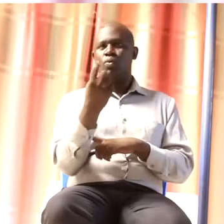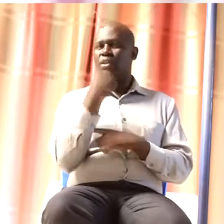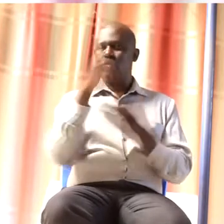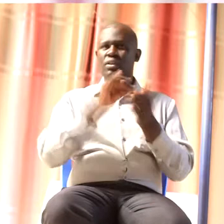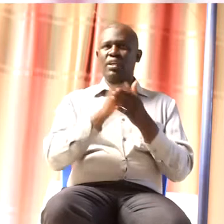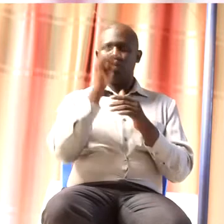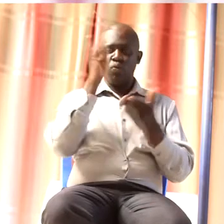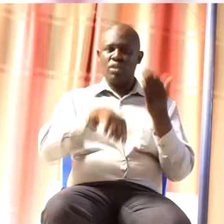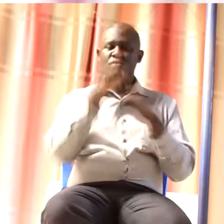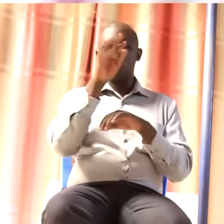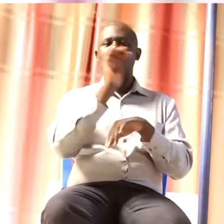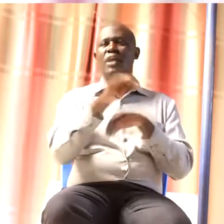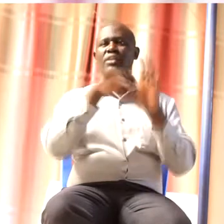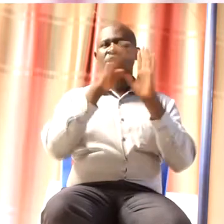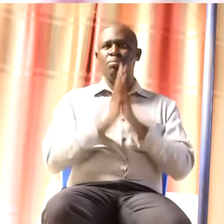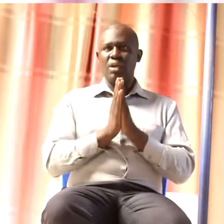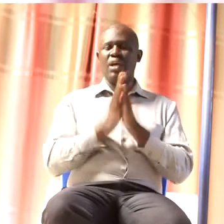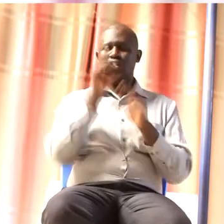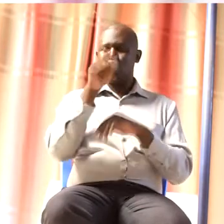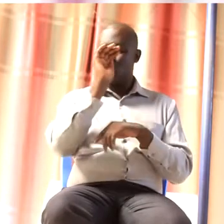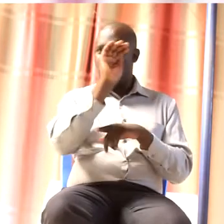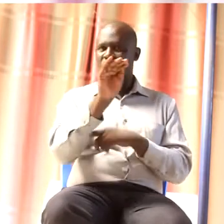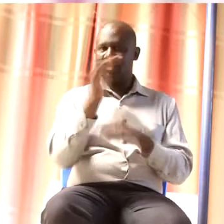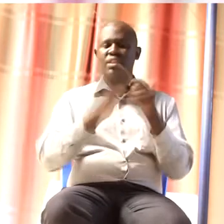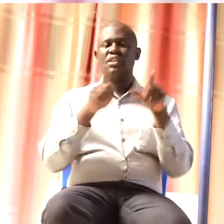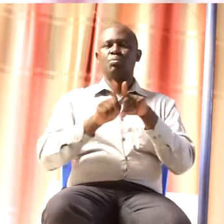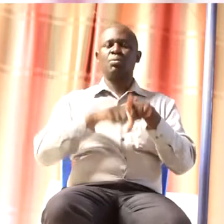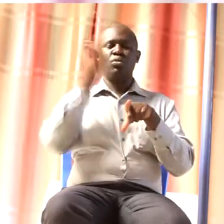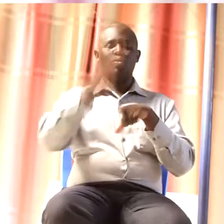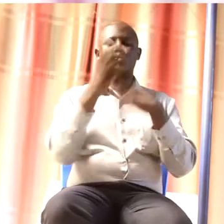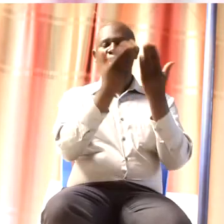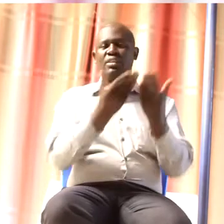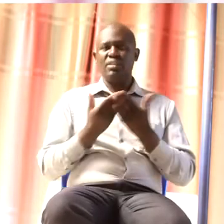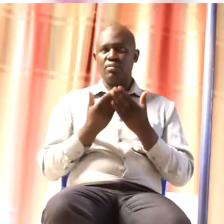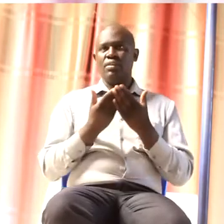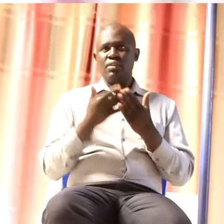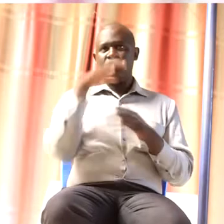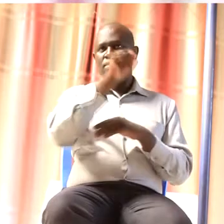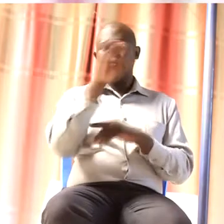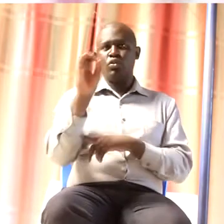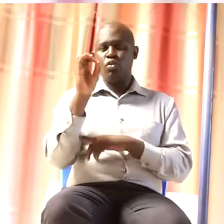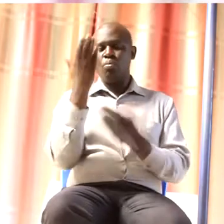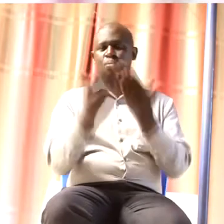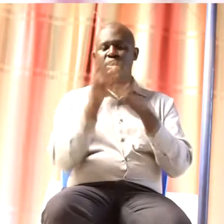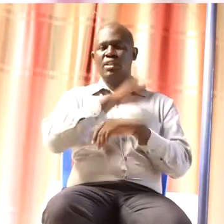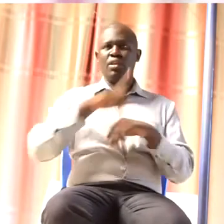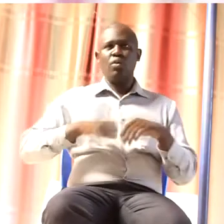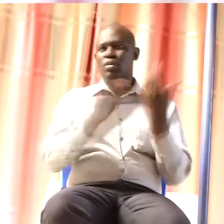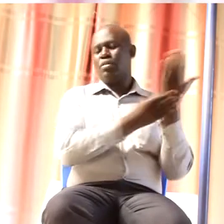ask it. Amen. You ask it and you will receive it. Amen. So may the Lord